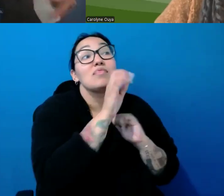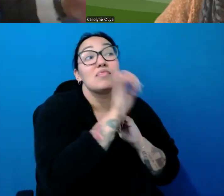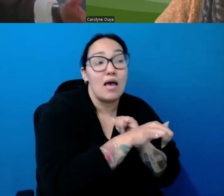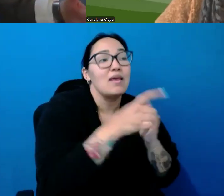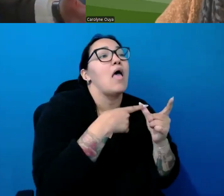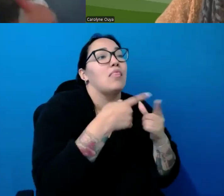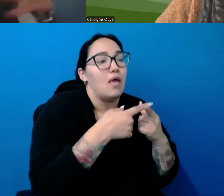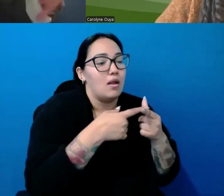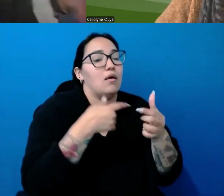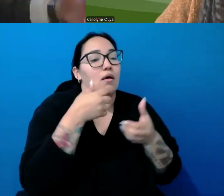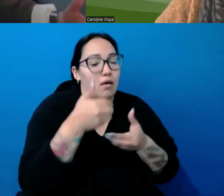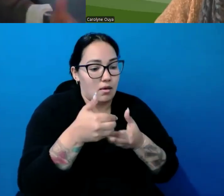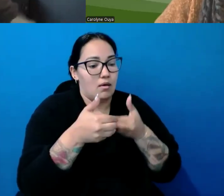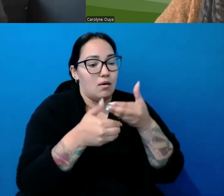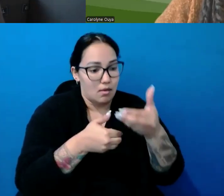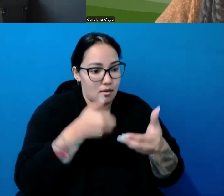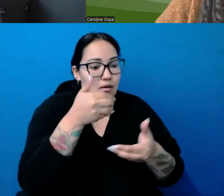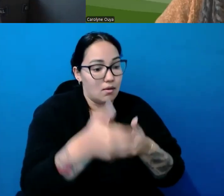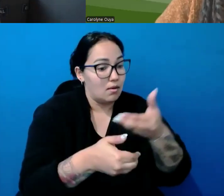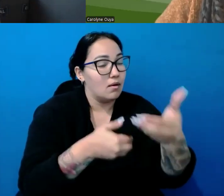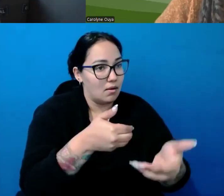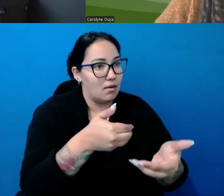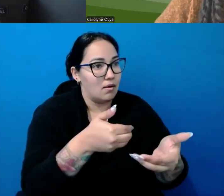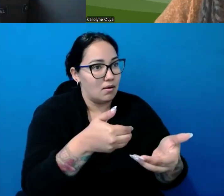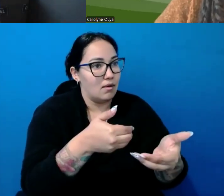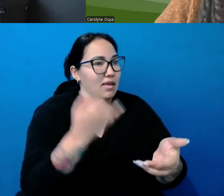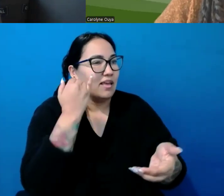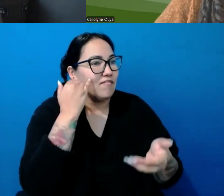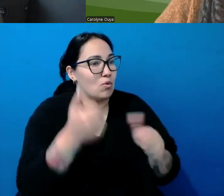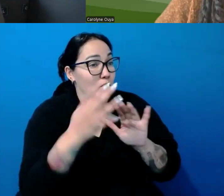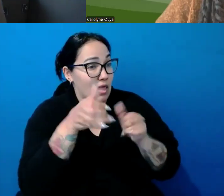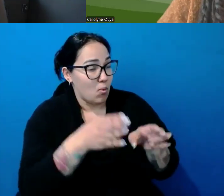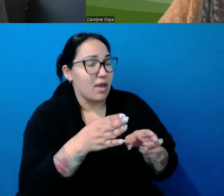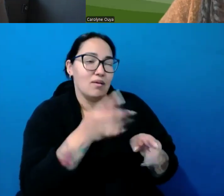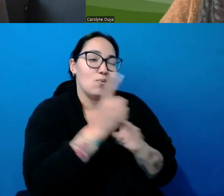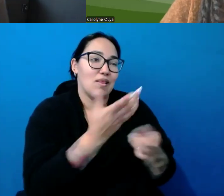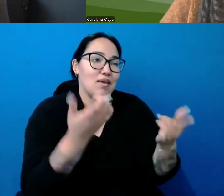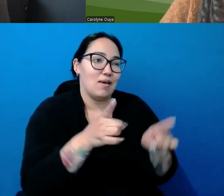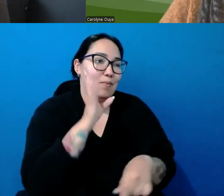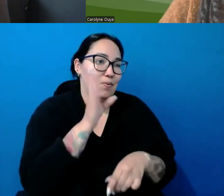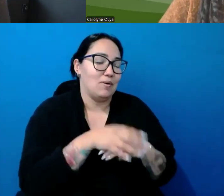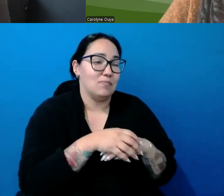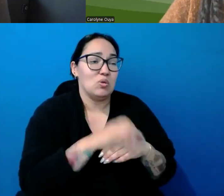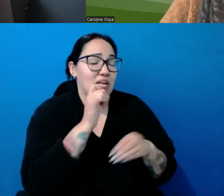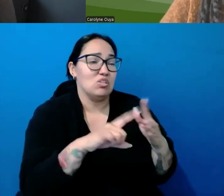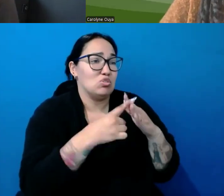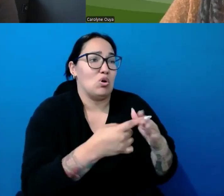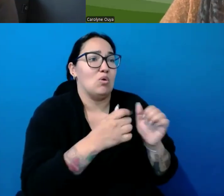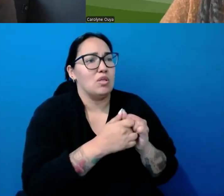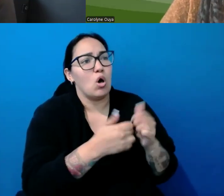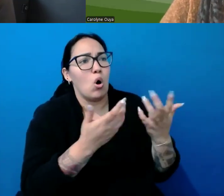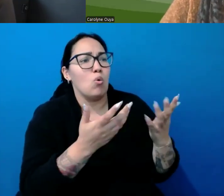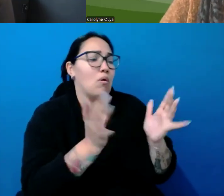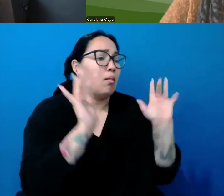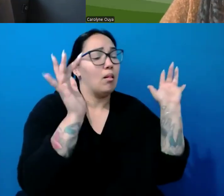out from there. The right thing will happen when you approach it from that way. So I didn't set out to have a primary care, ongoing,